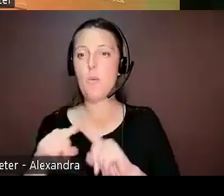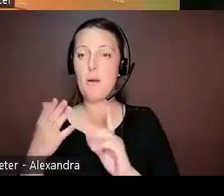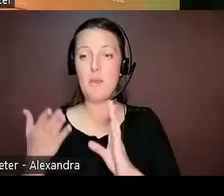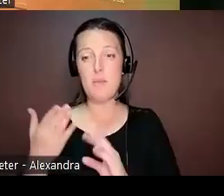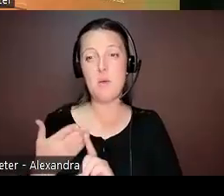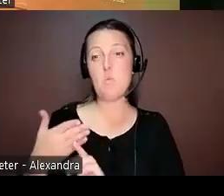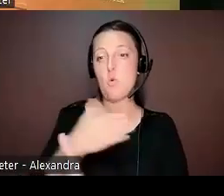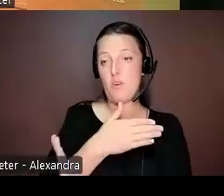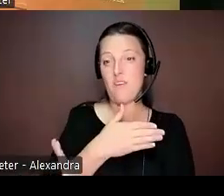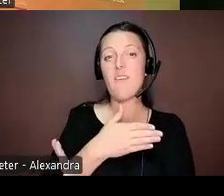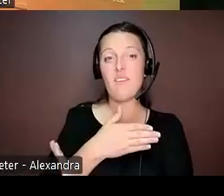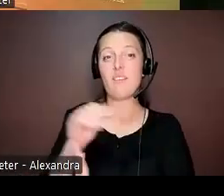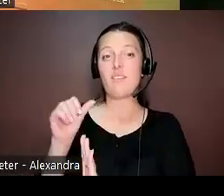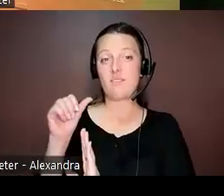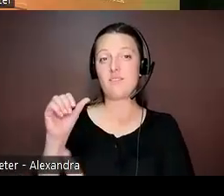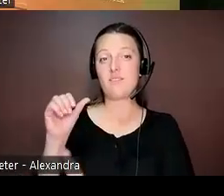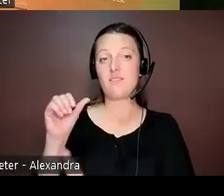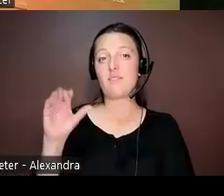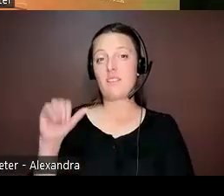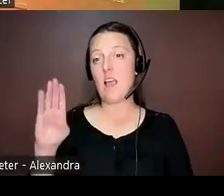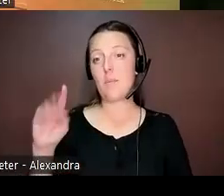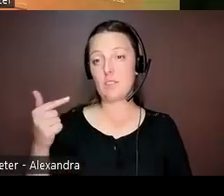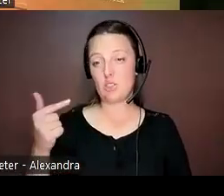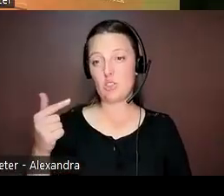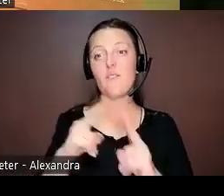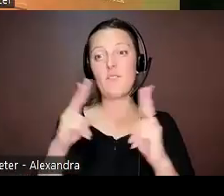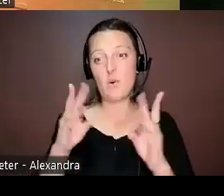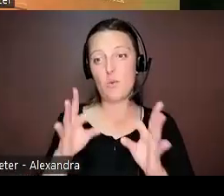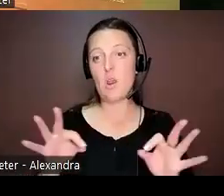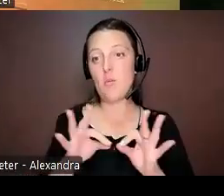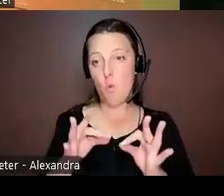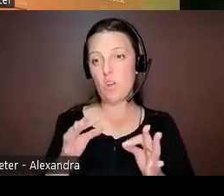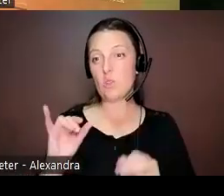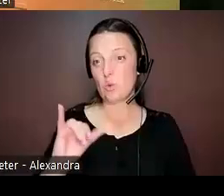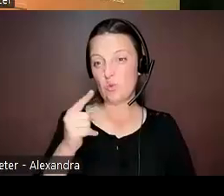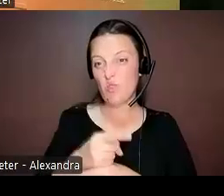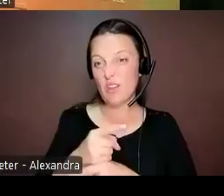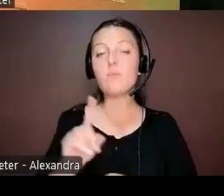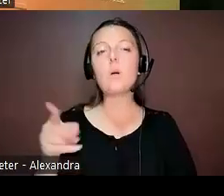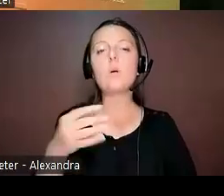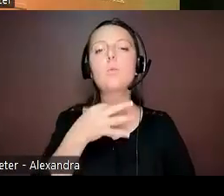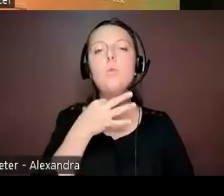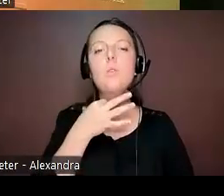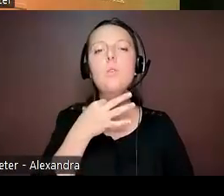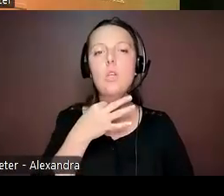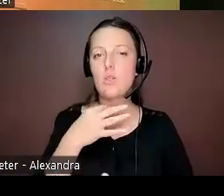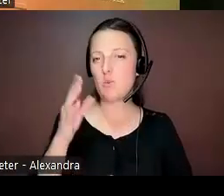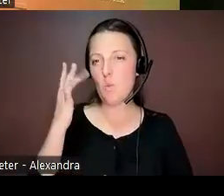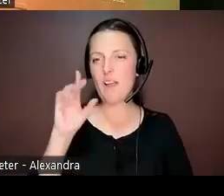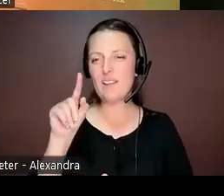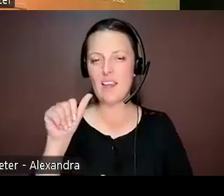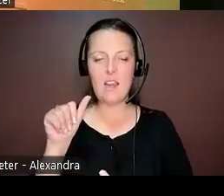important. And I was just curious, and because the data has been unblinded already, why not just look at the baseline